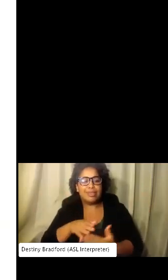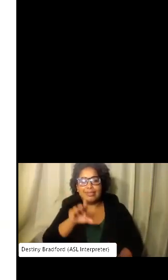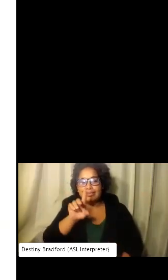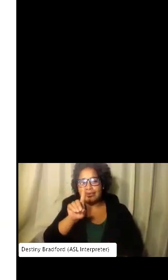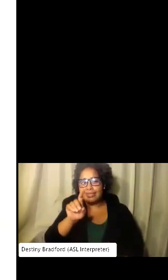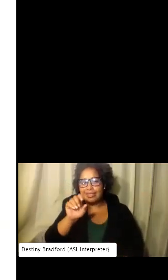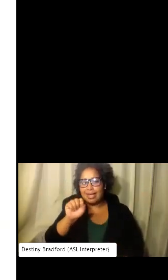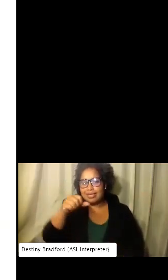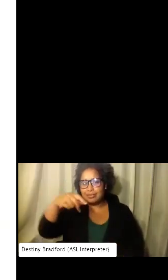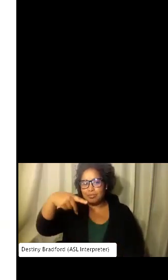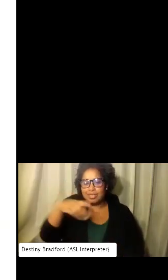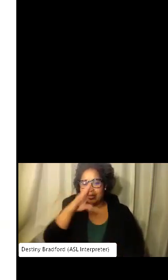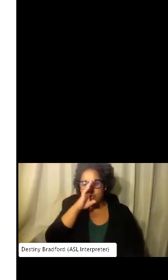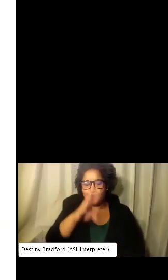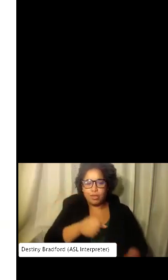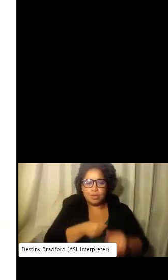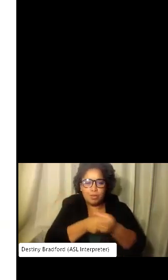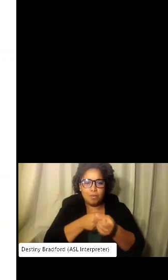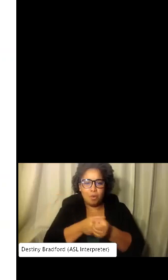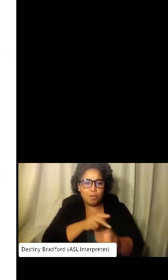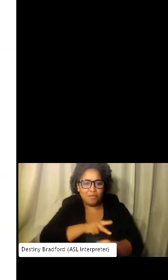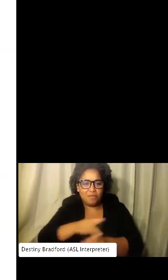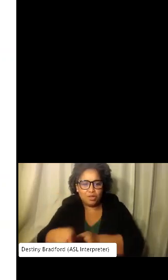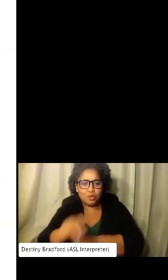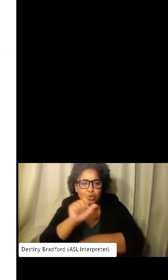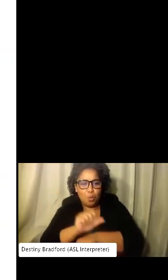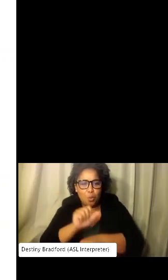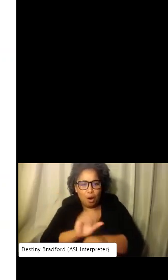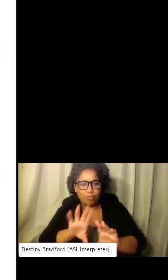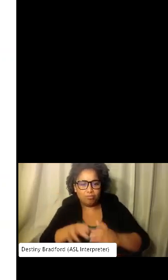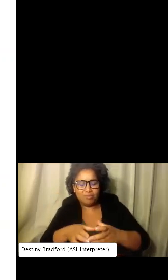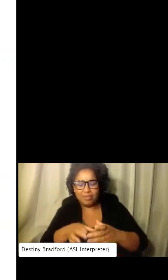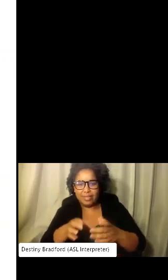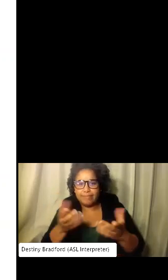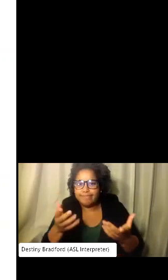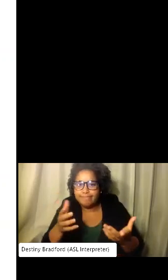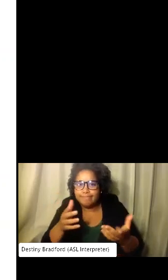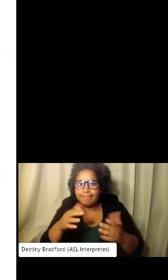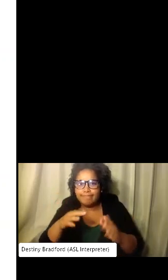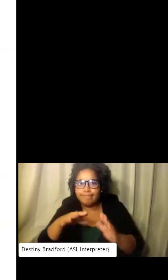offering Spanish and ASL interpretation. Next slide, please.